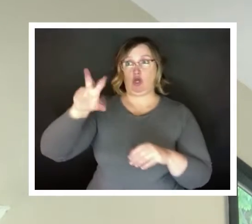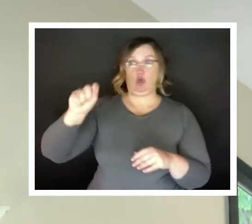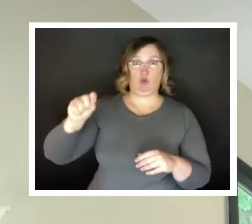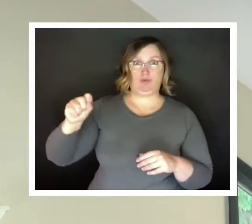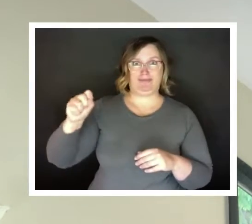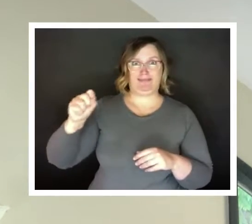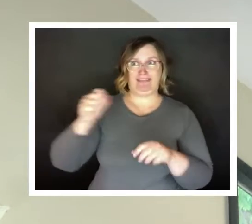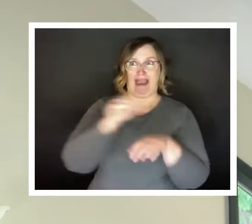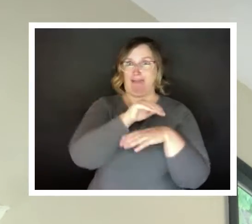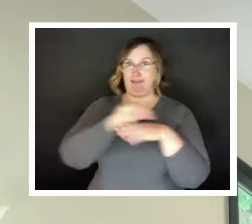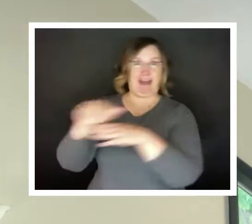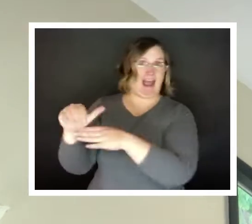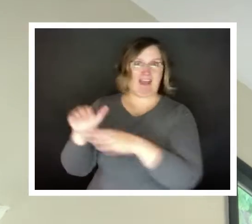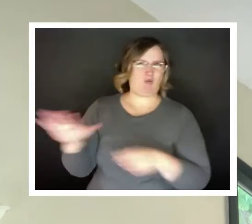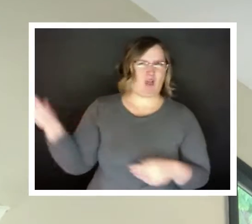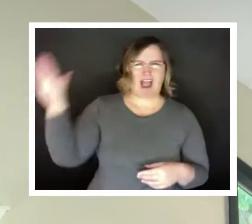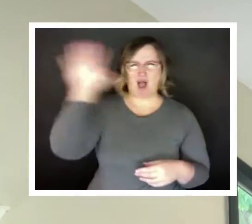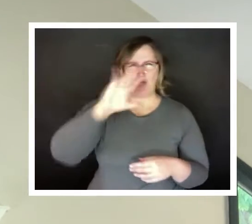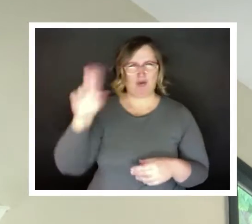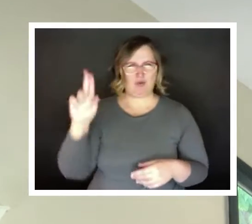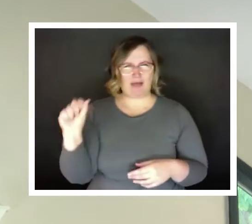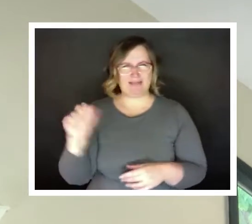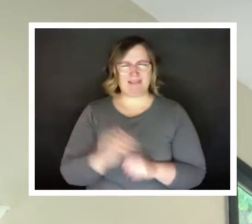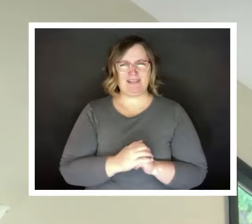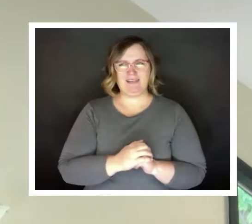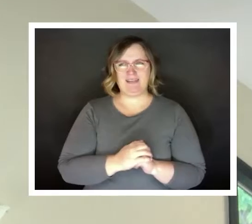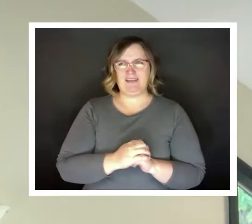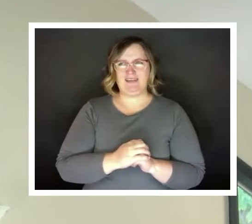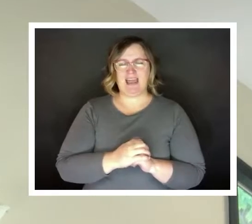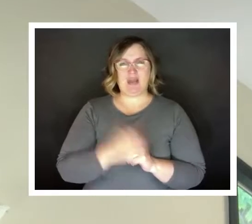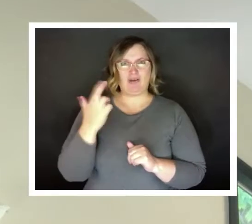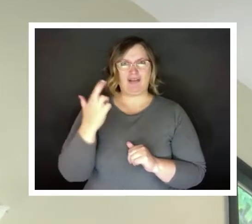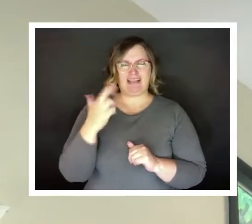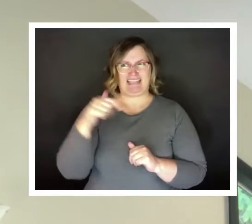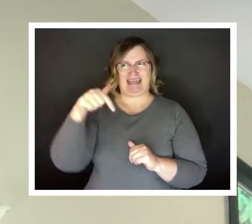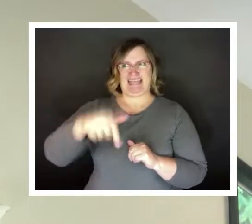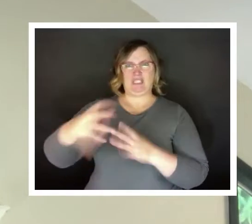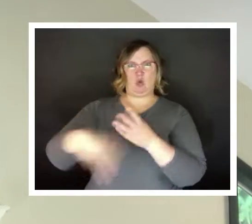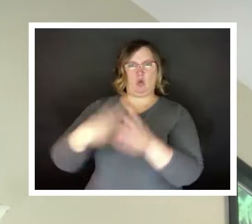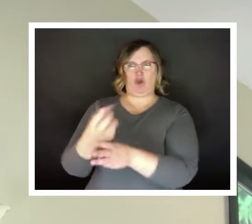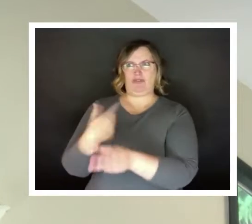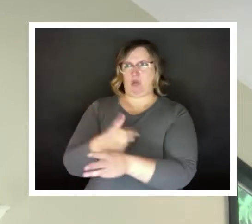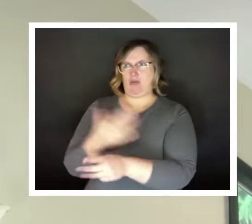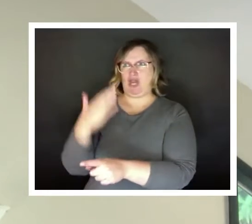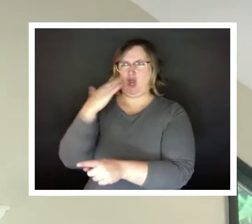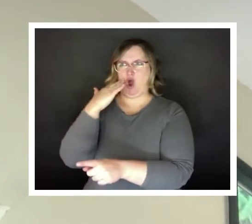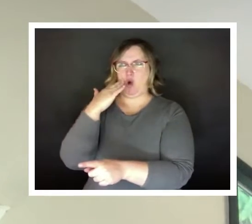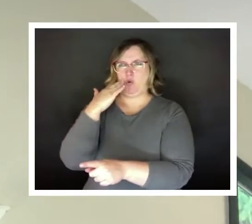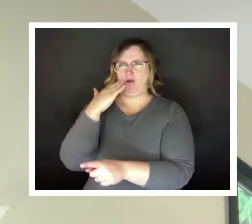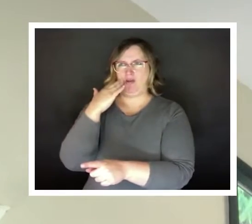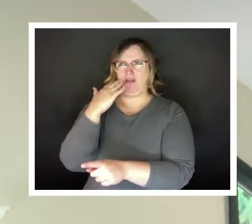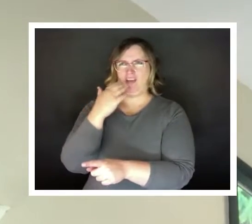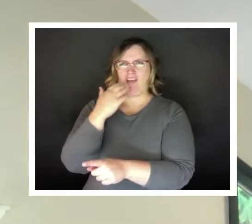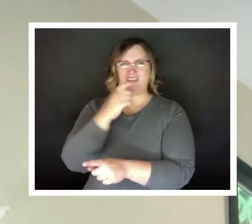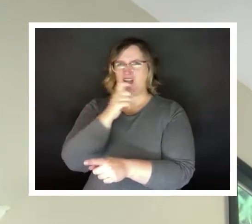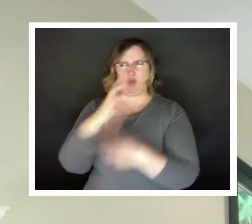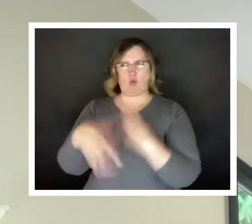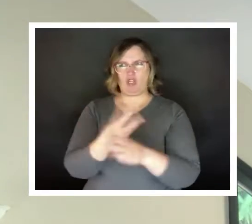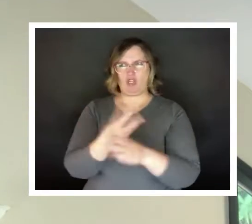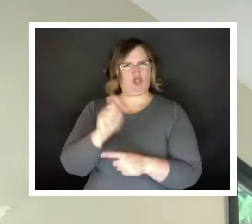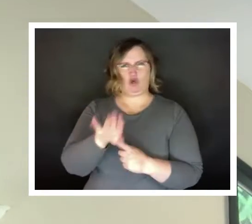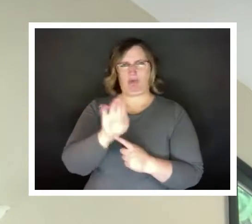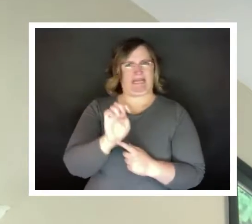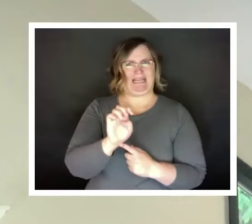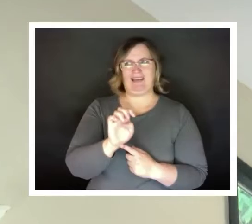nation, and a realization that the world that we knew is not the world that we should be and could be. A recognition